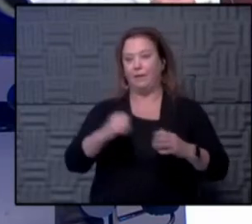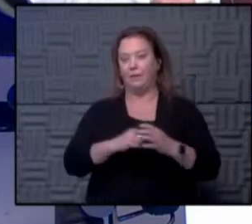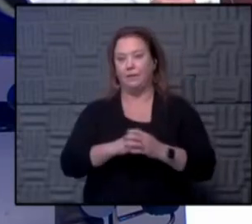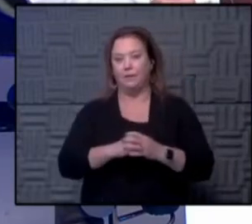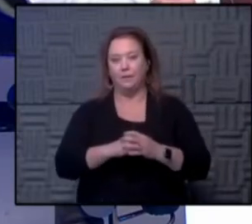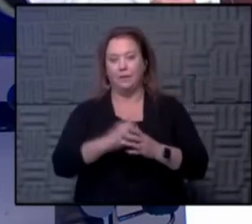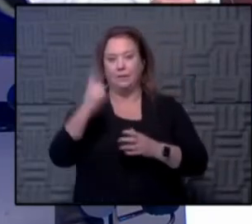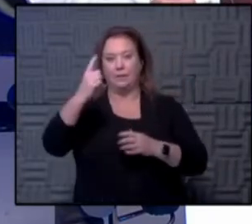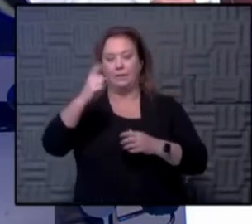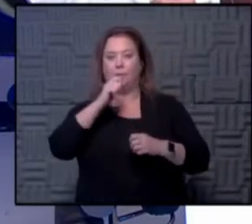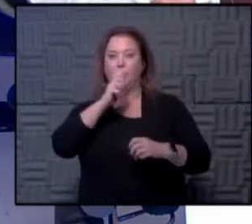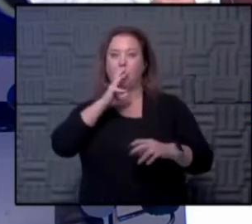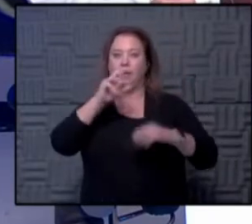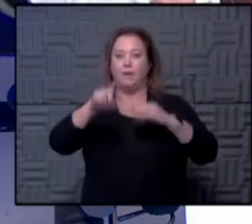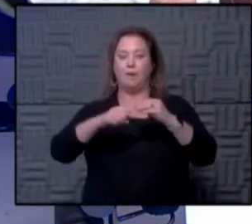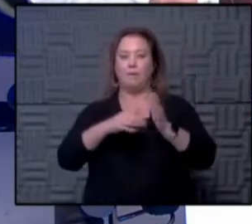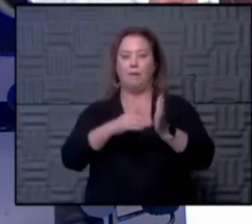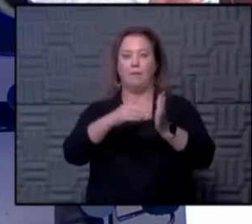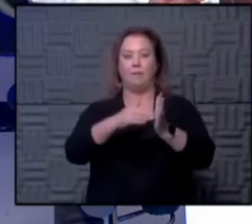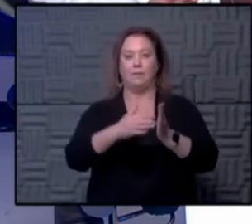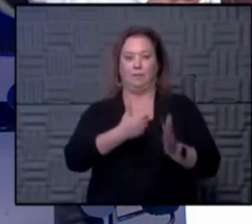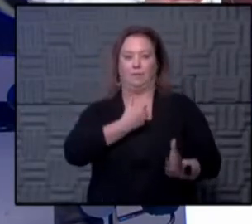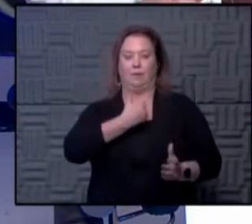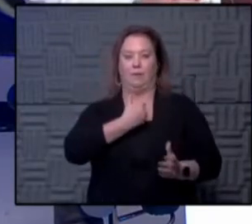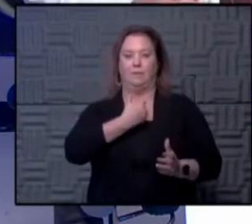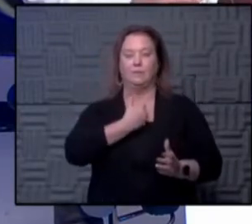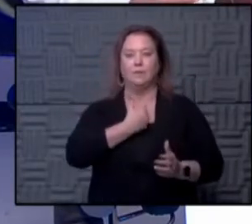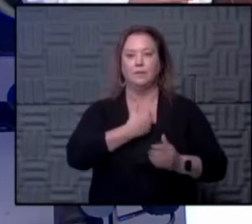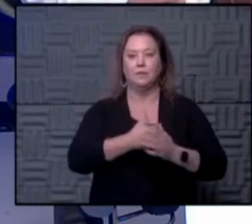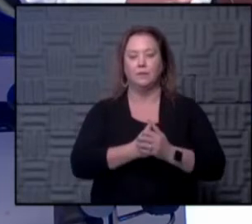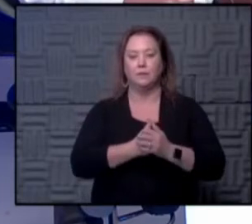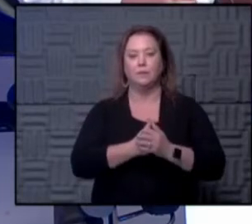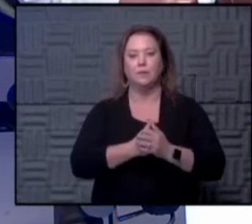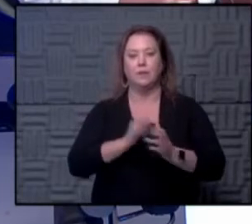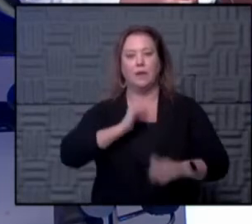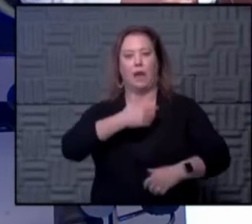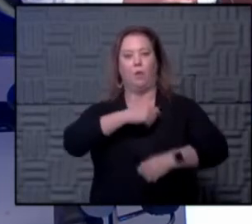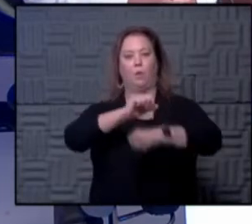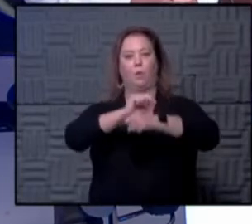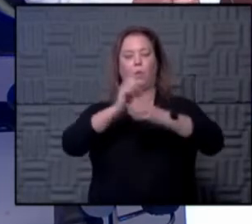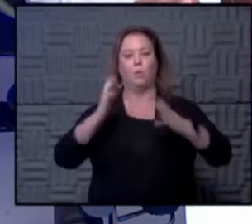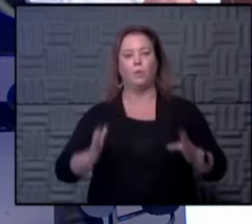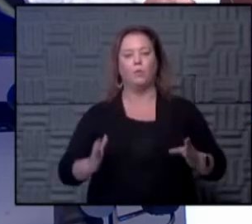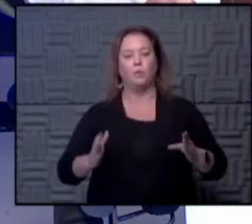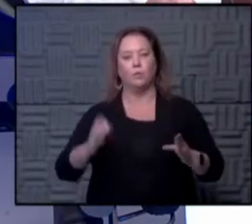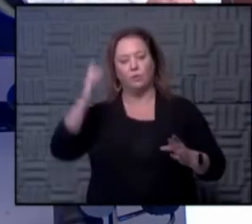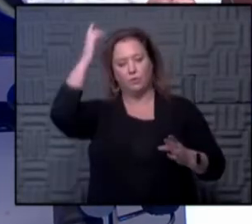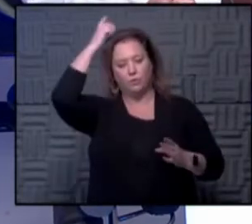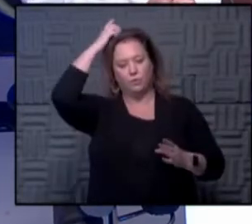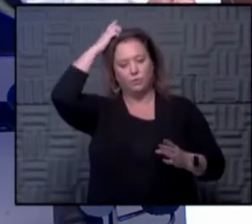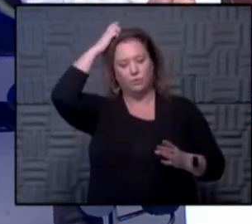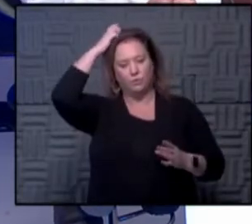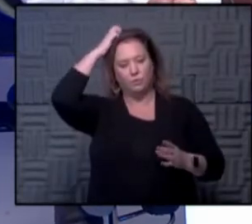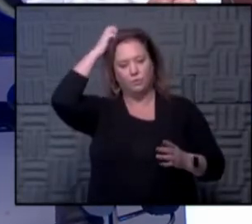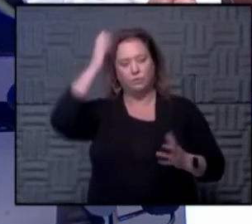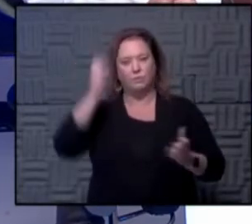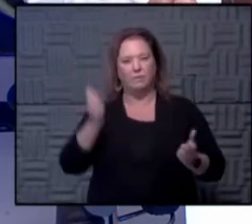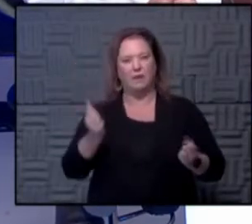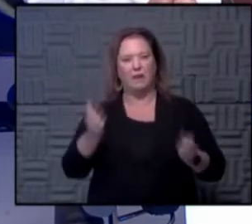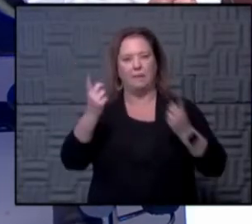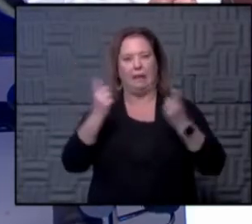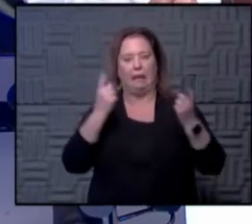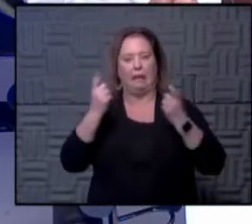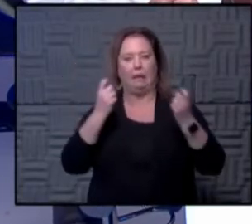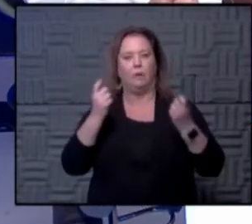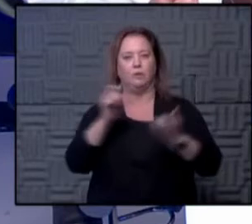think I have an idea. Okay. Something that we don't talk about very much is ourselves. and our workers. And we have had a lot of questions